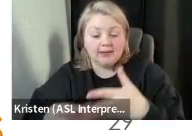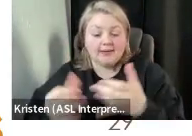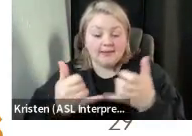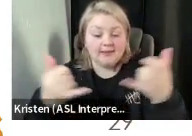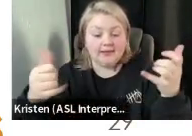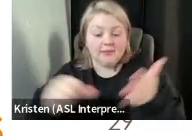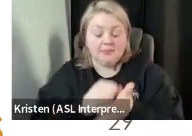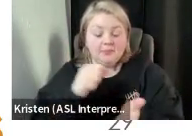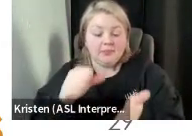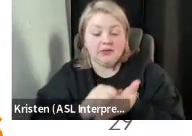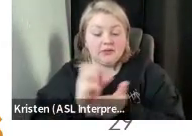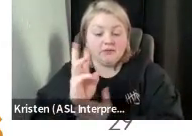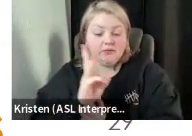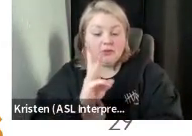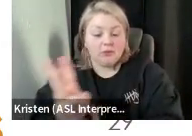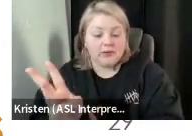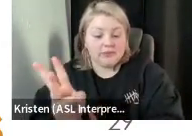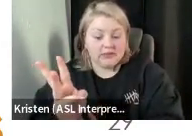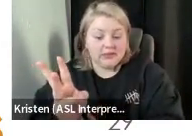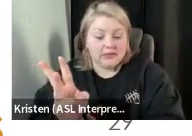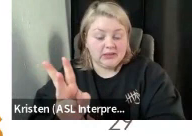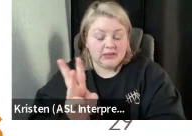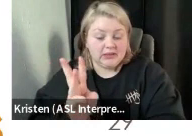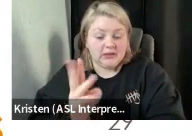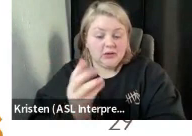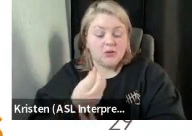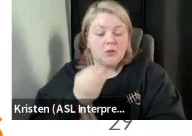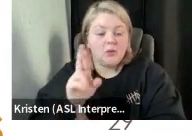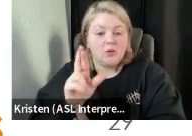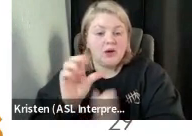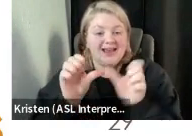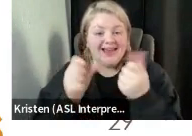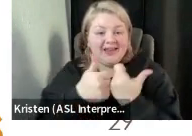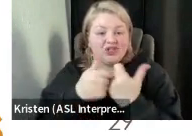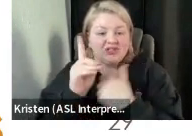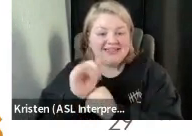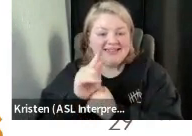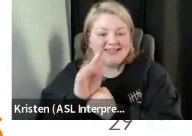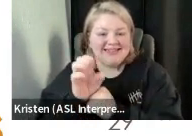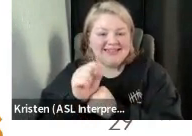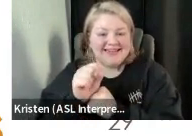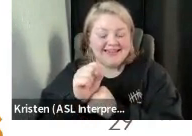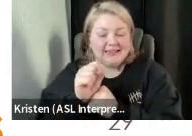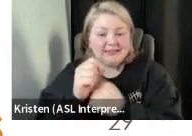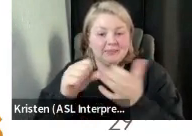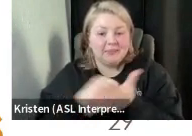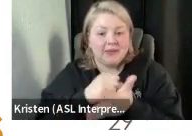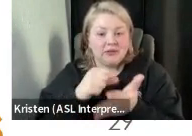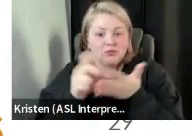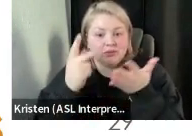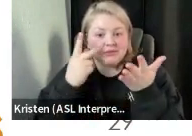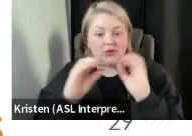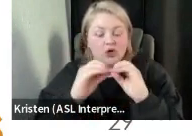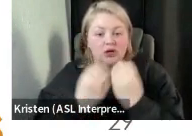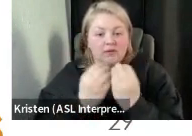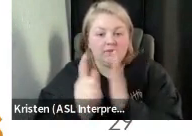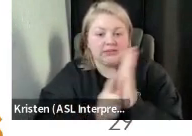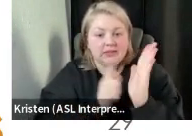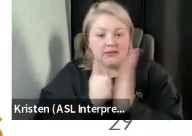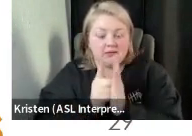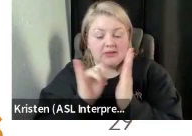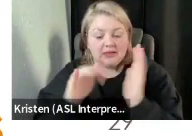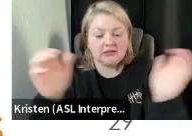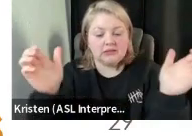website, or if you go to the agency dates page of the website, you will see office hours. These are small